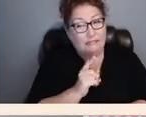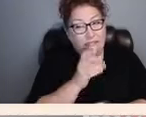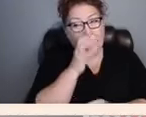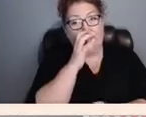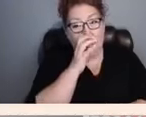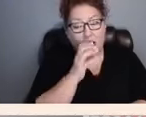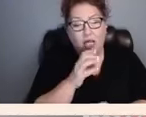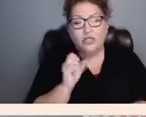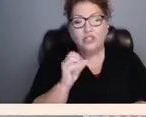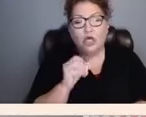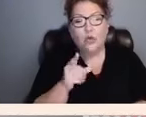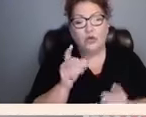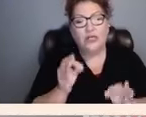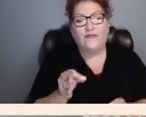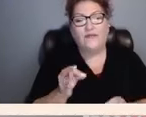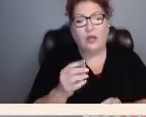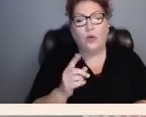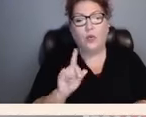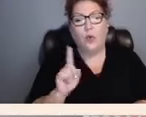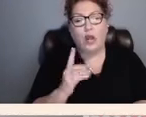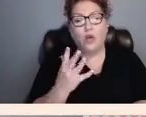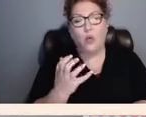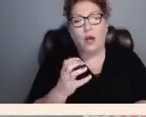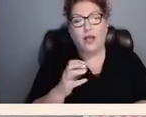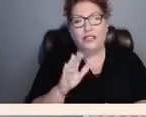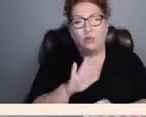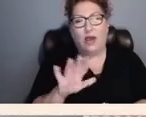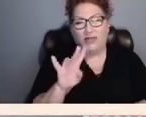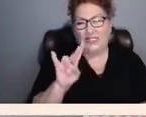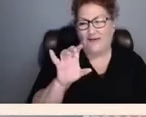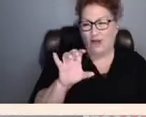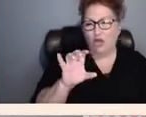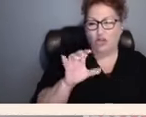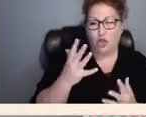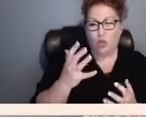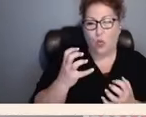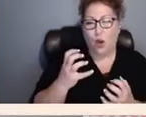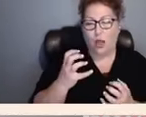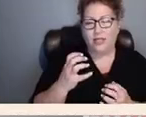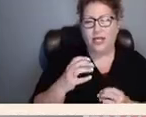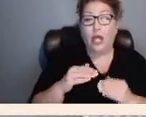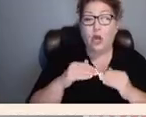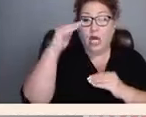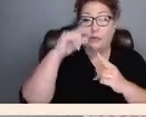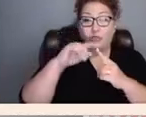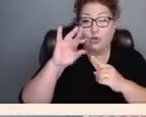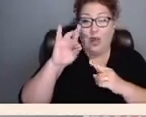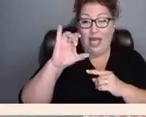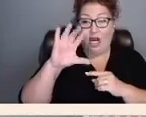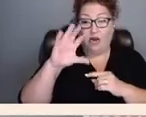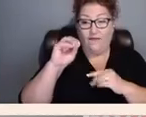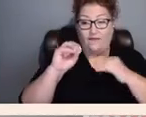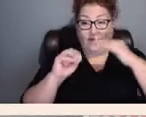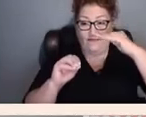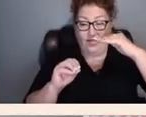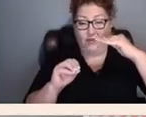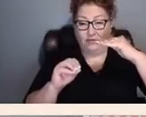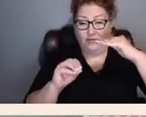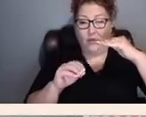definitely, where you want to be is around 700, so it goes up to 850. Once you get down in the